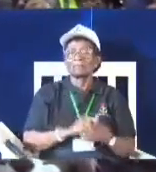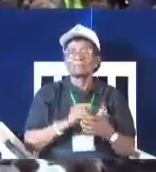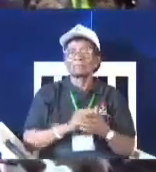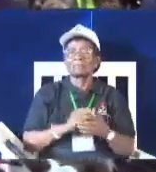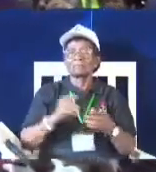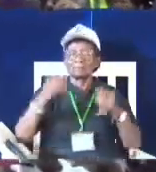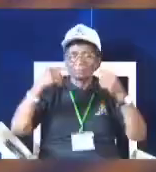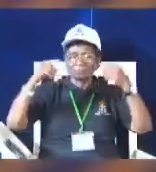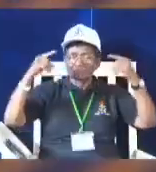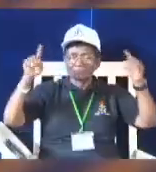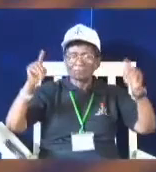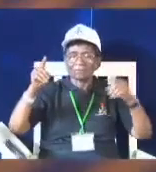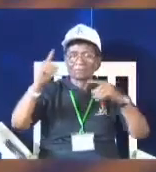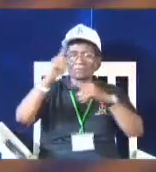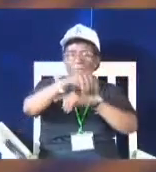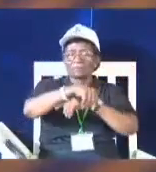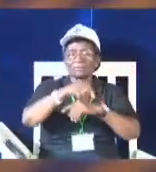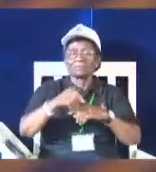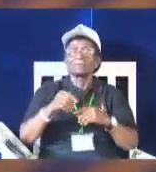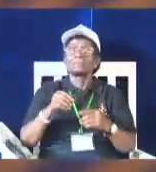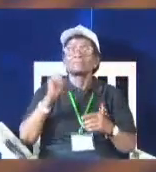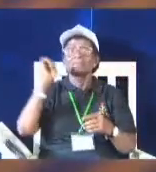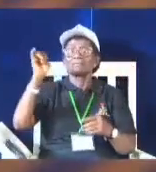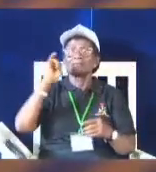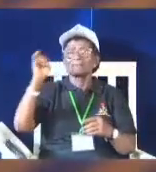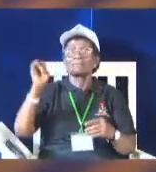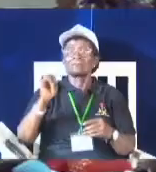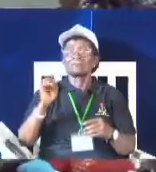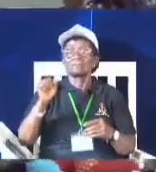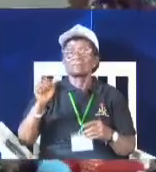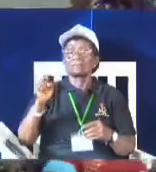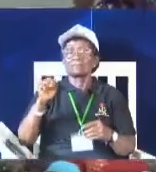Today, he's an evangelist.